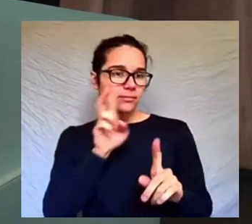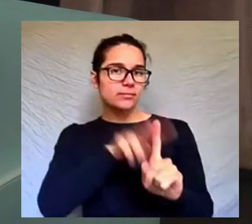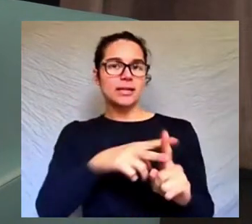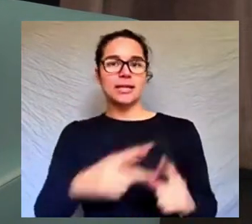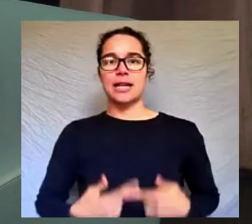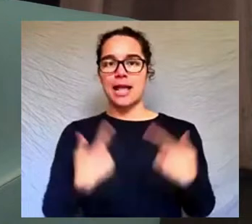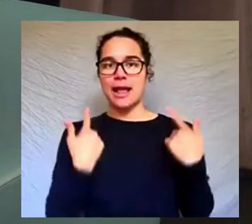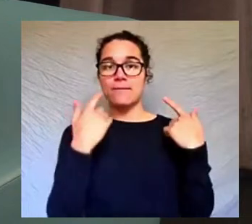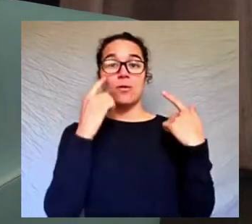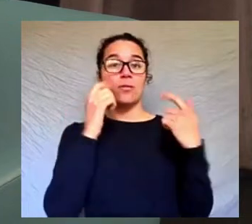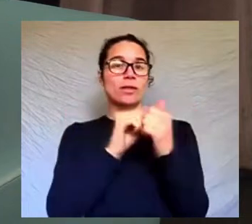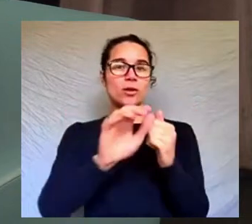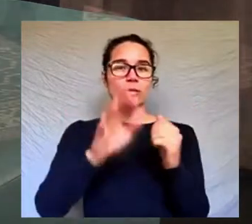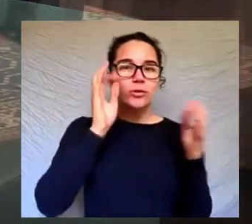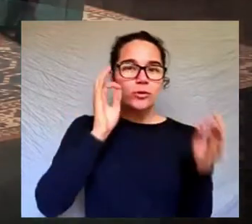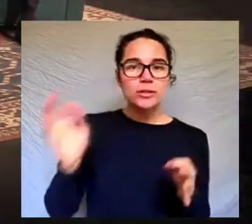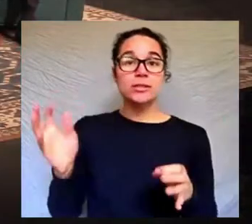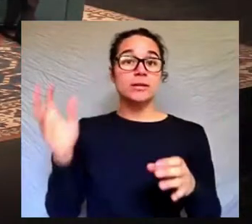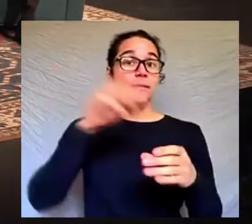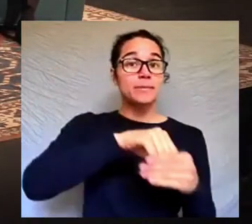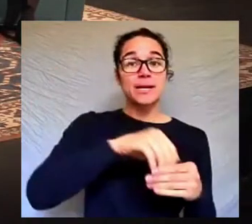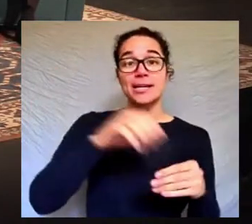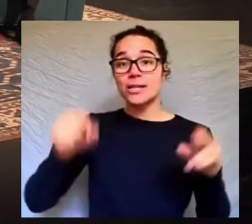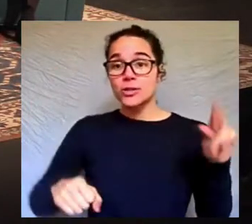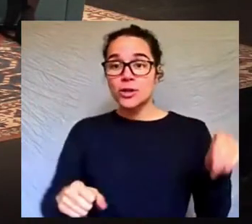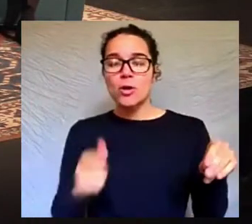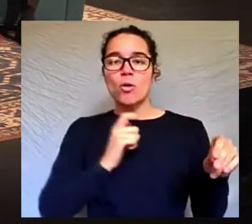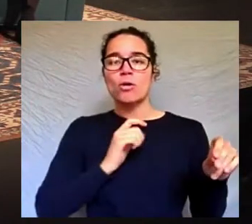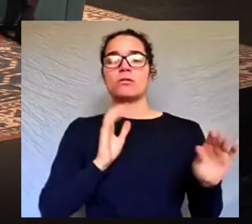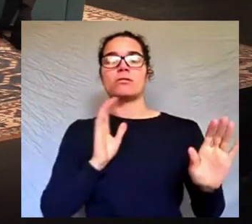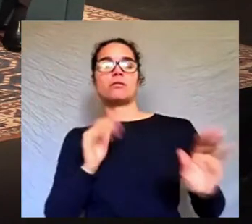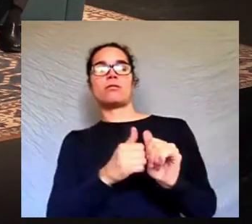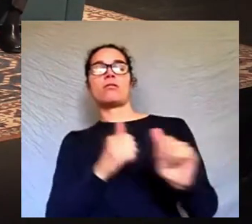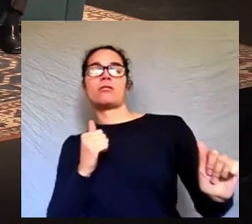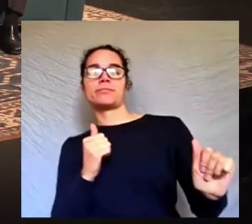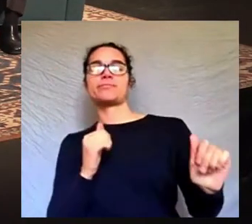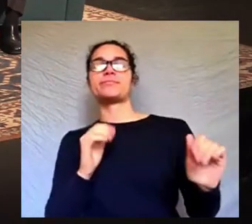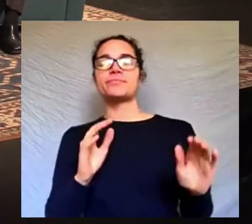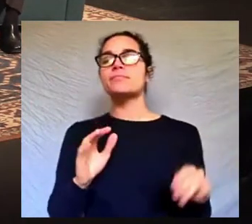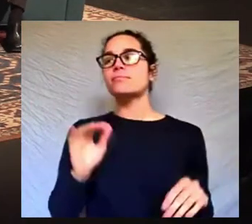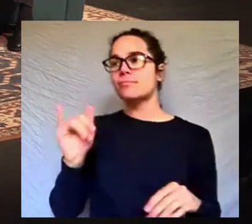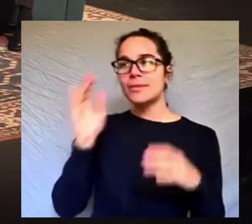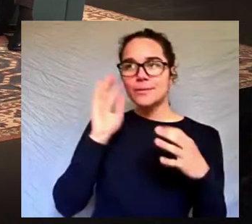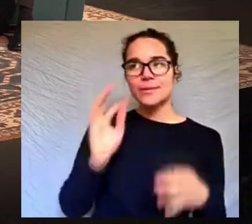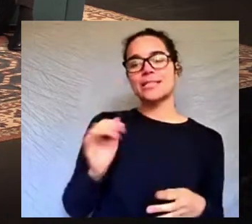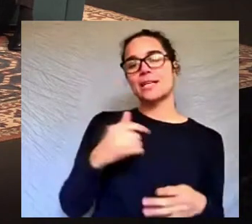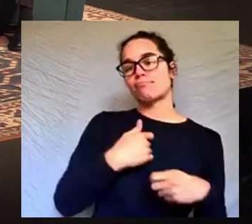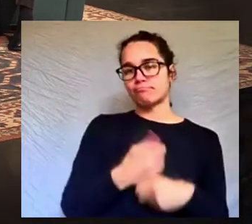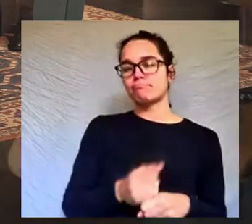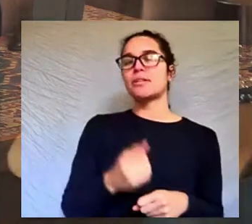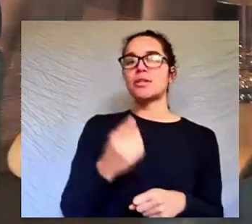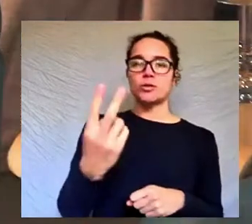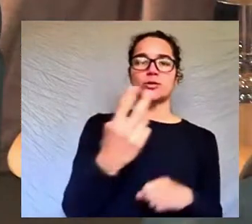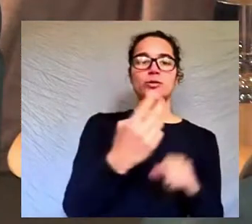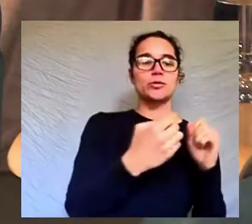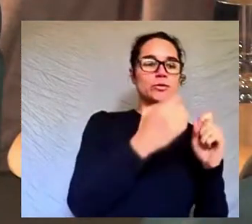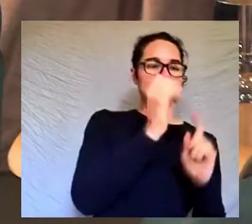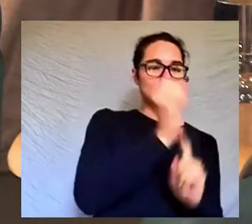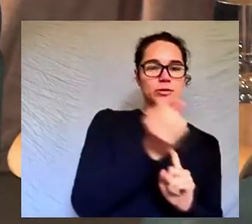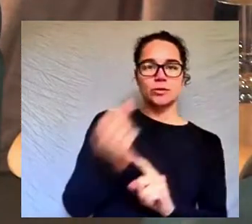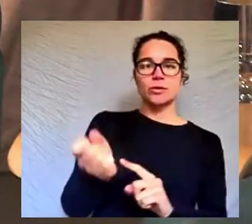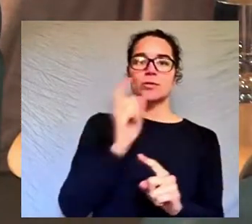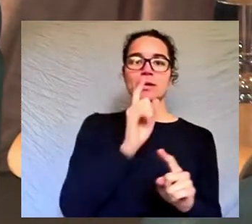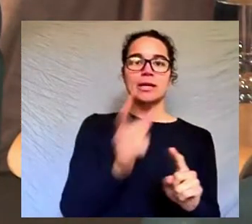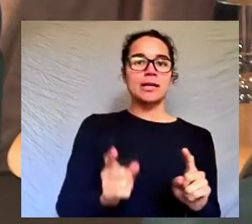make to participate or not. But that was my choice. And those two incidents really sort of propelled my